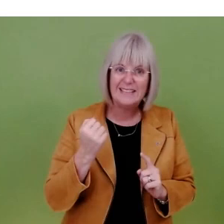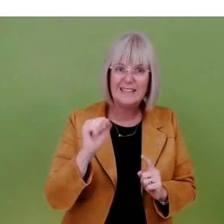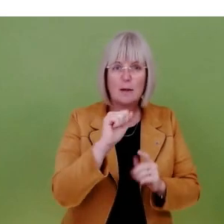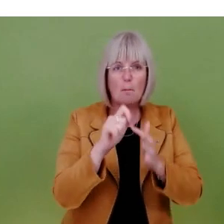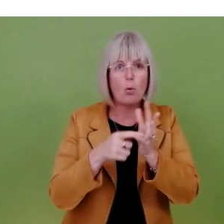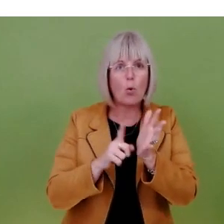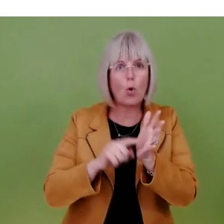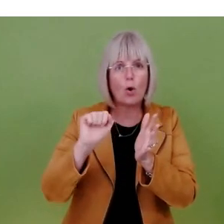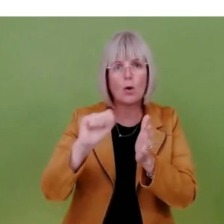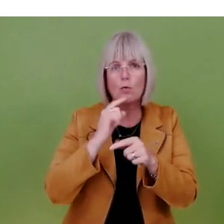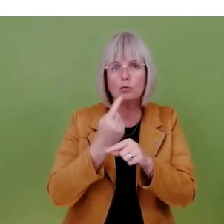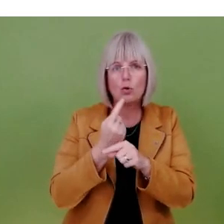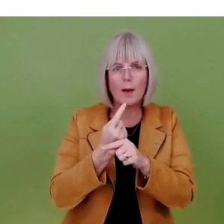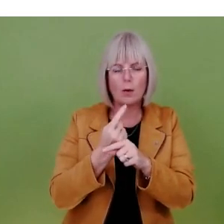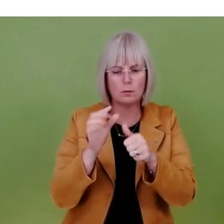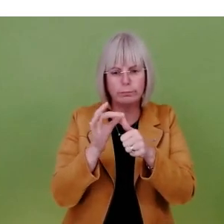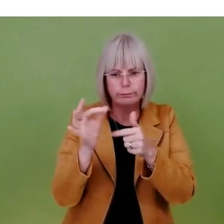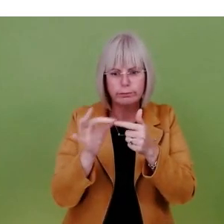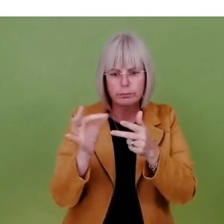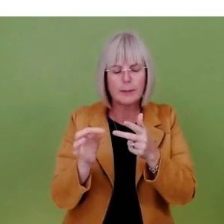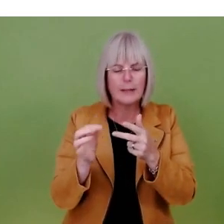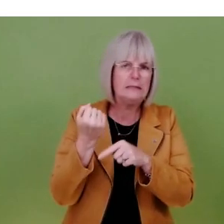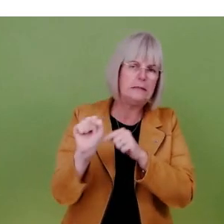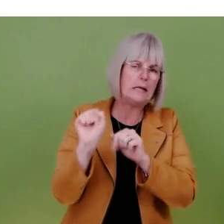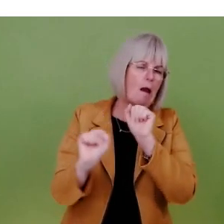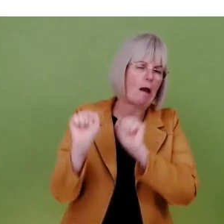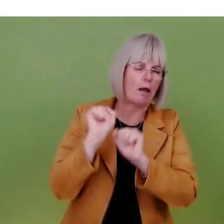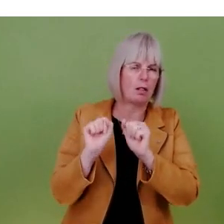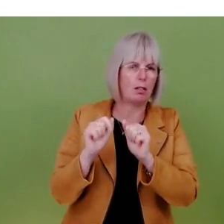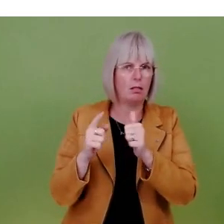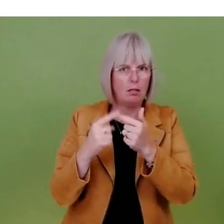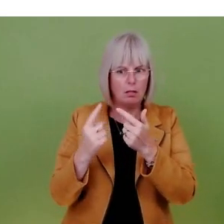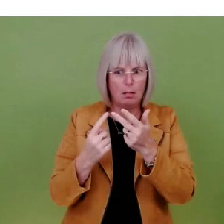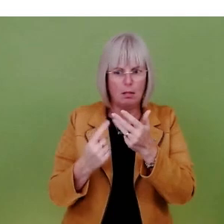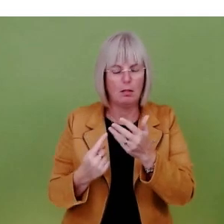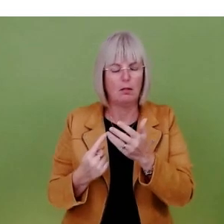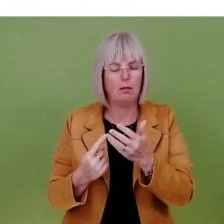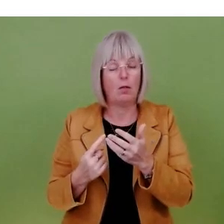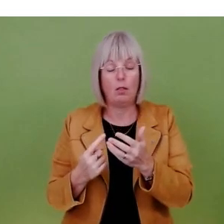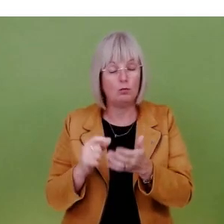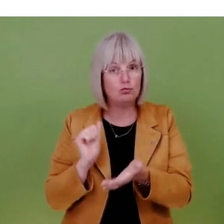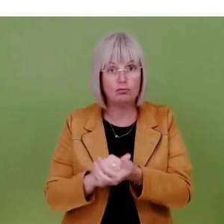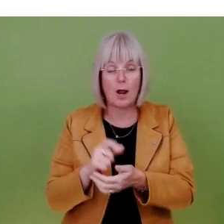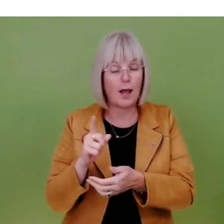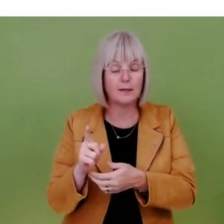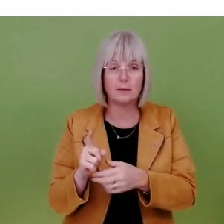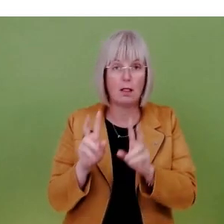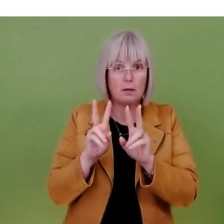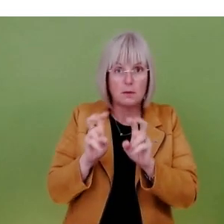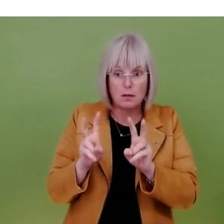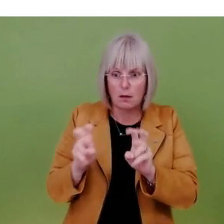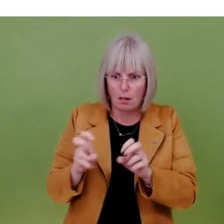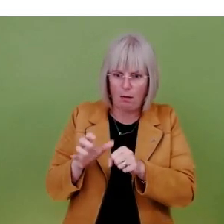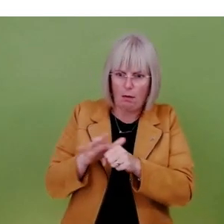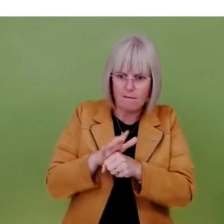really that resonated with me. You know, what these titles that cover up a multitude of different groups